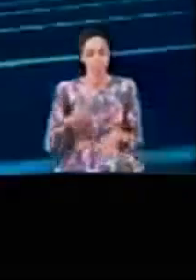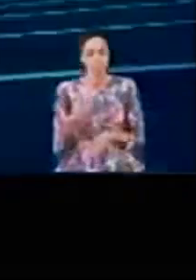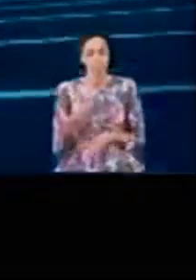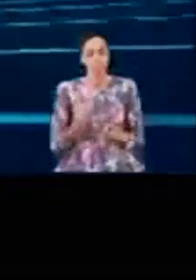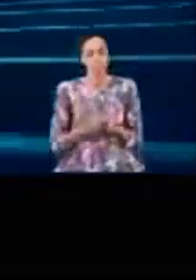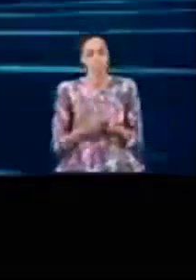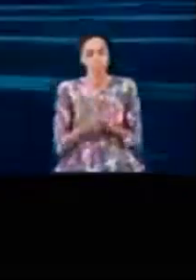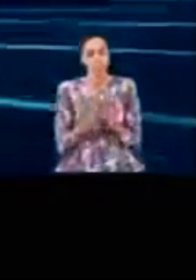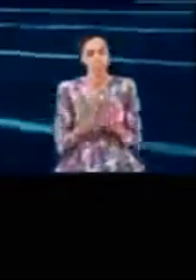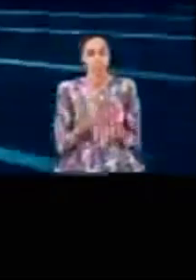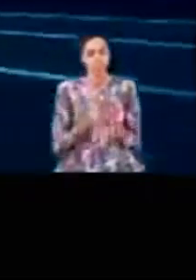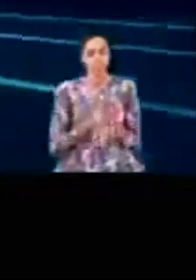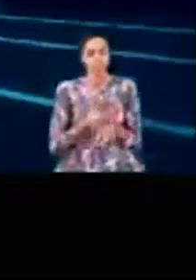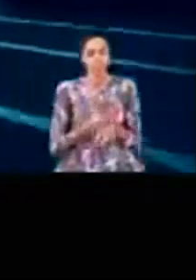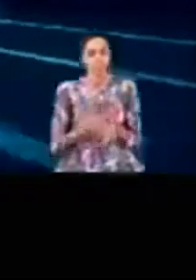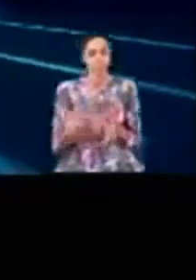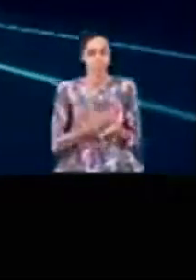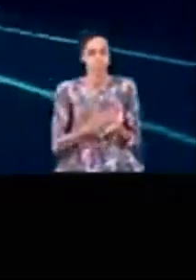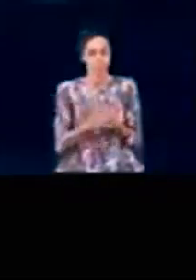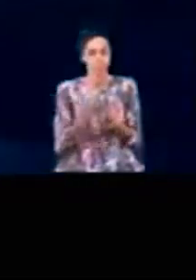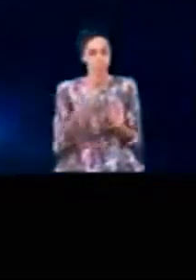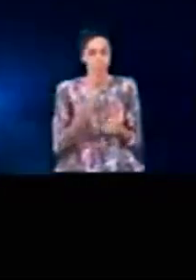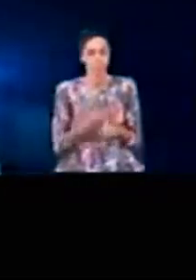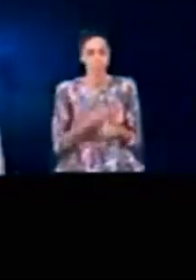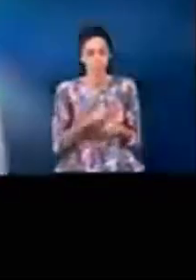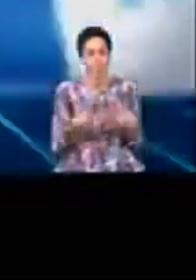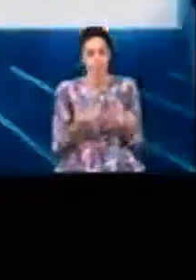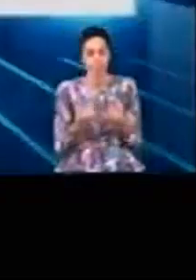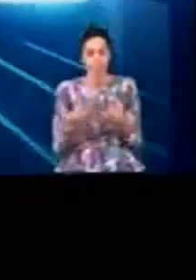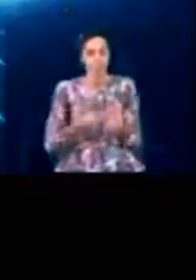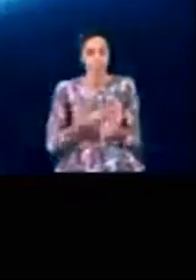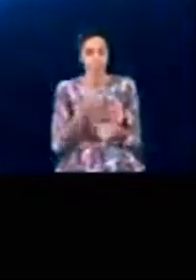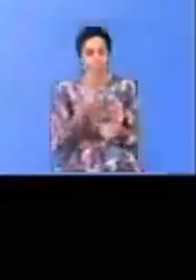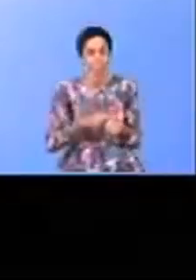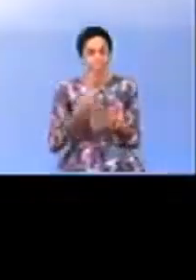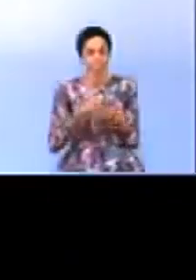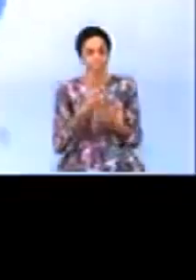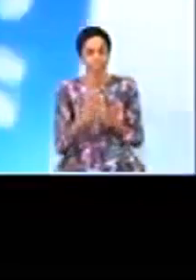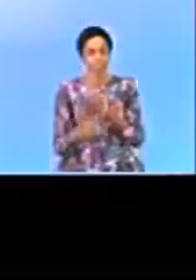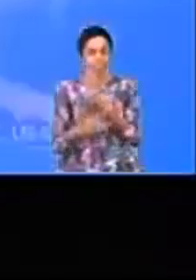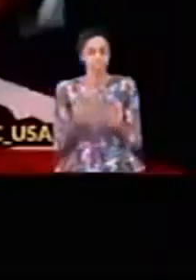Church Choir Ministrations from nations across the world.